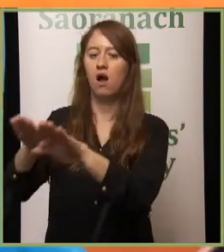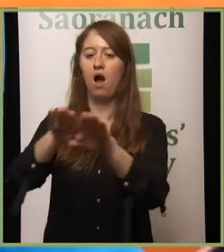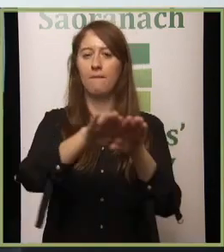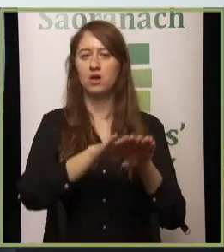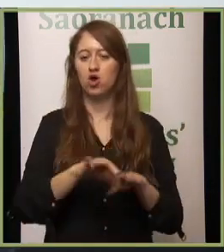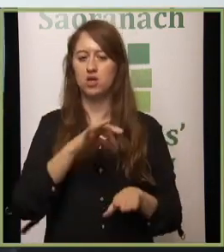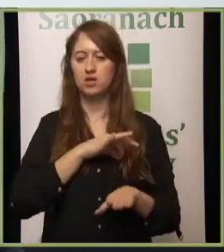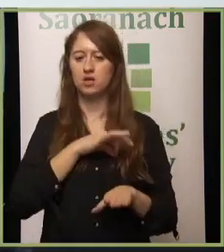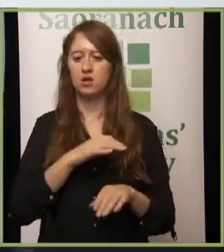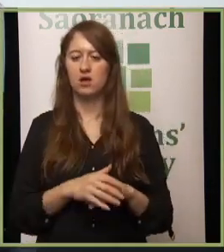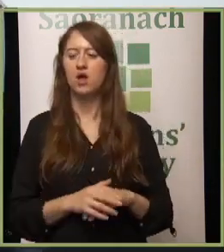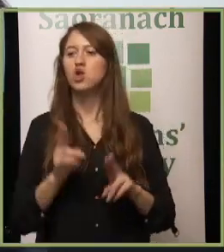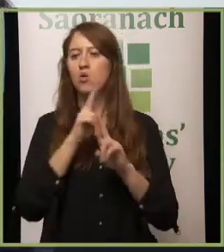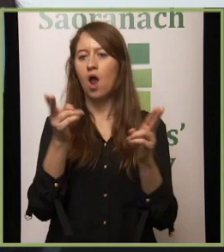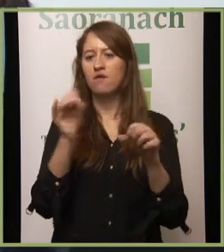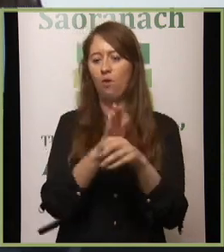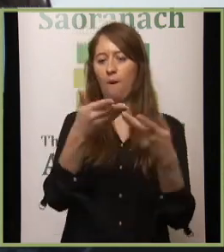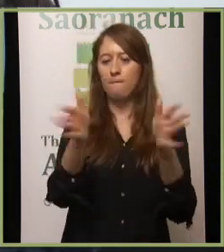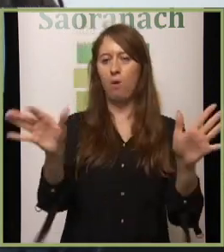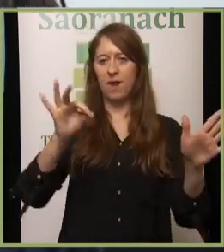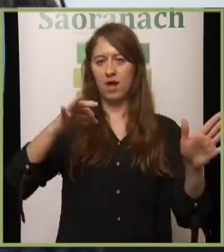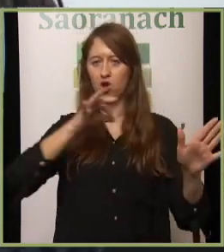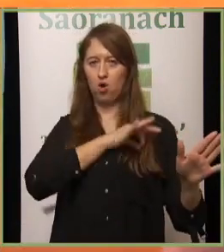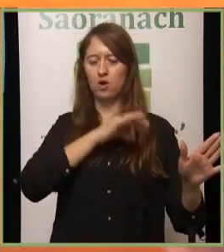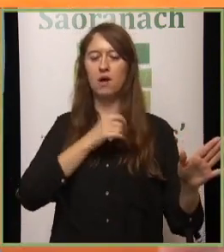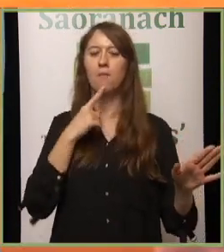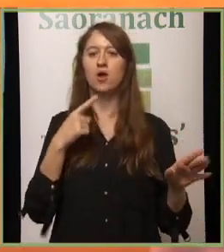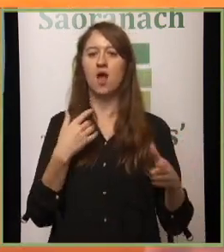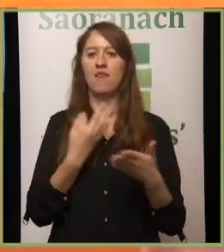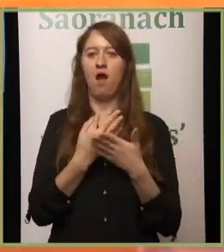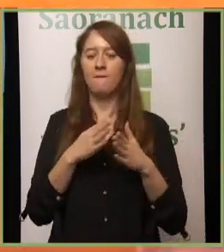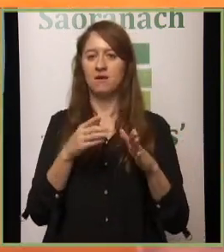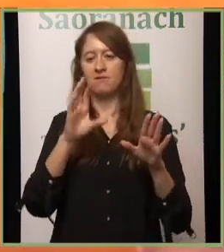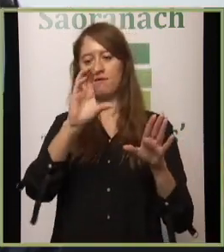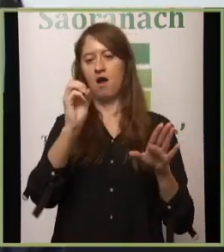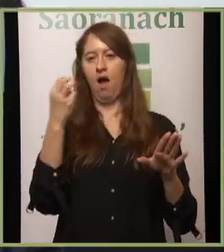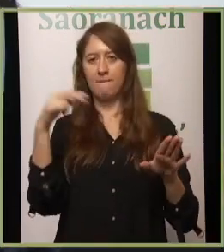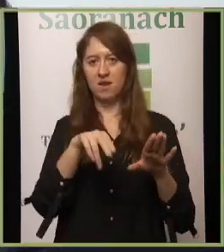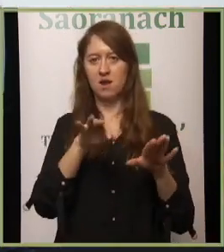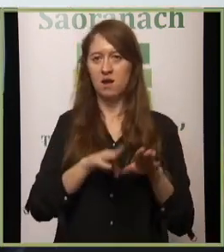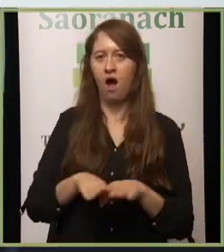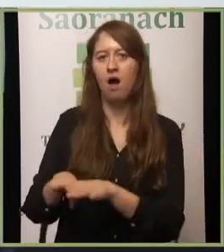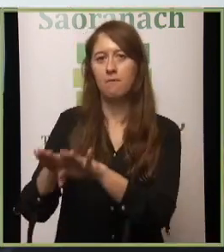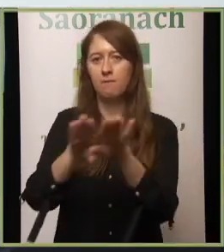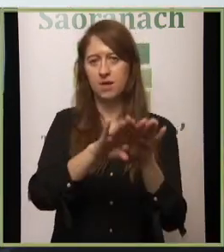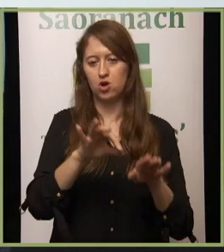For the common good, as opposed to the public good. Very useful phrase at times. Thank you, Liam. Okay, Hilary?